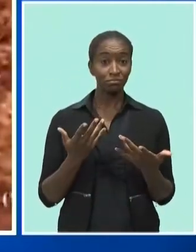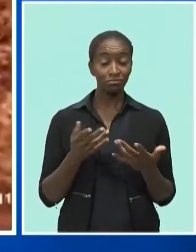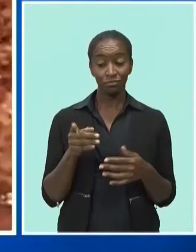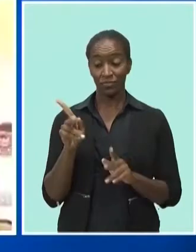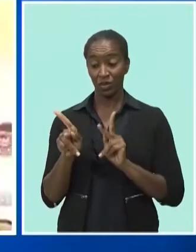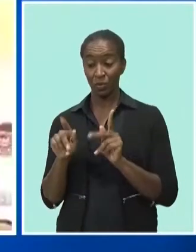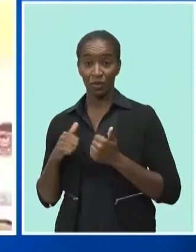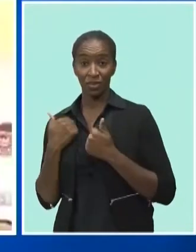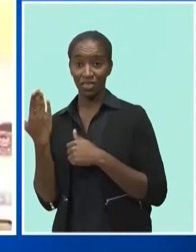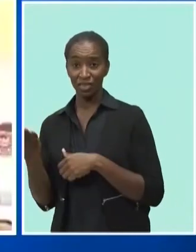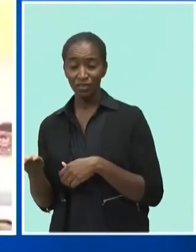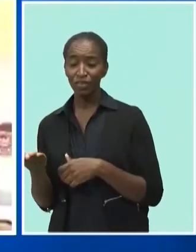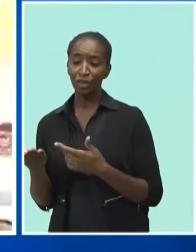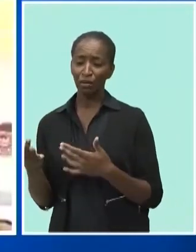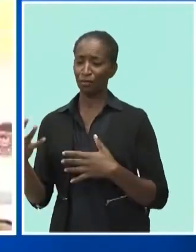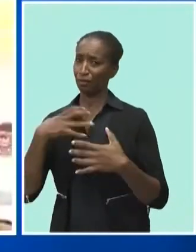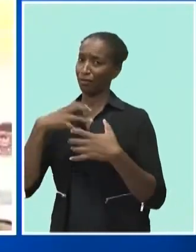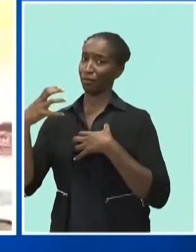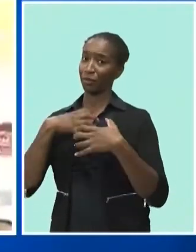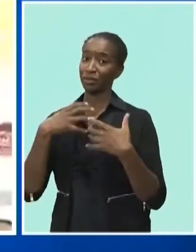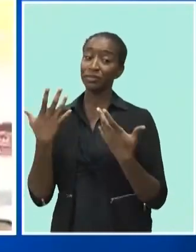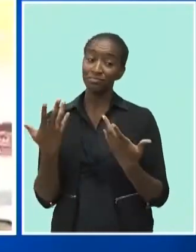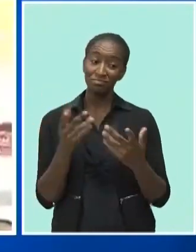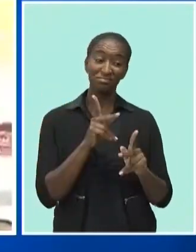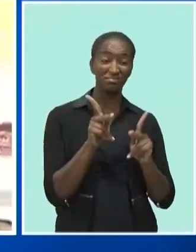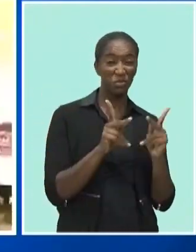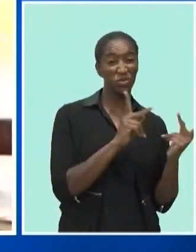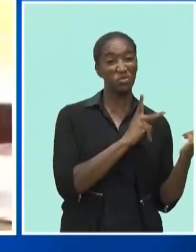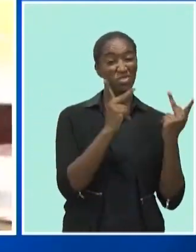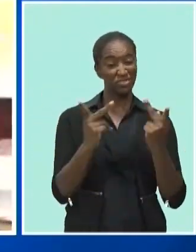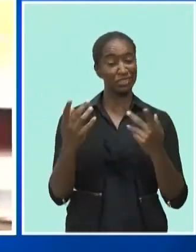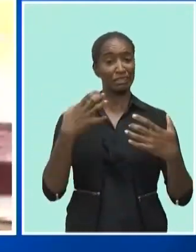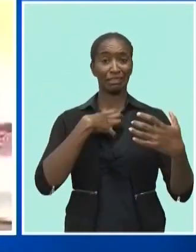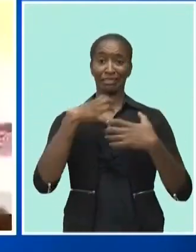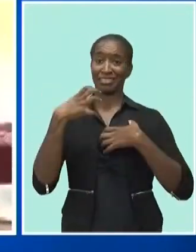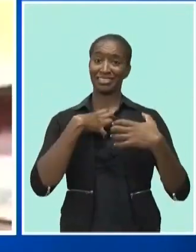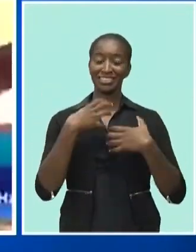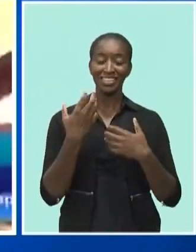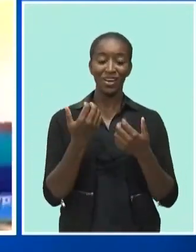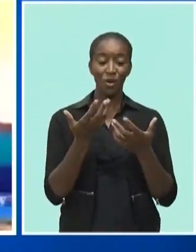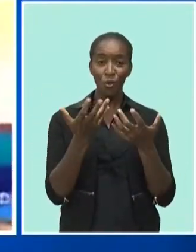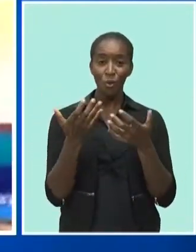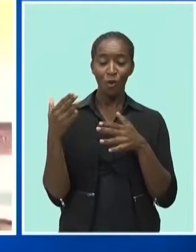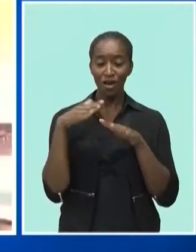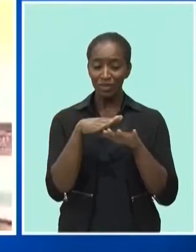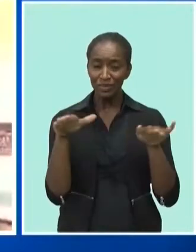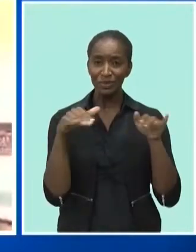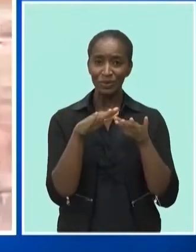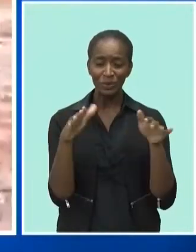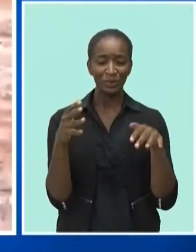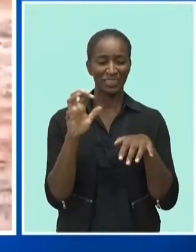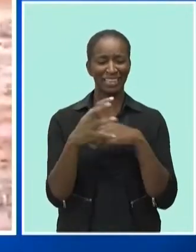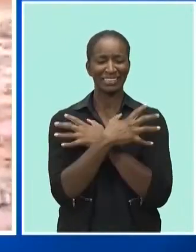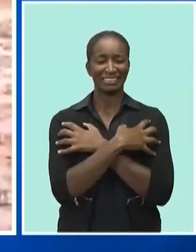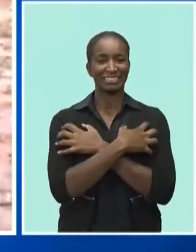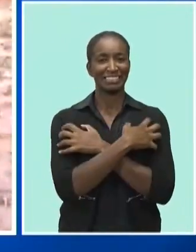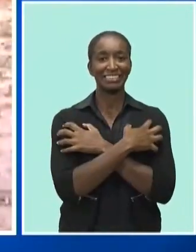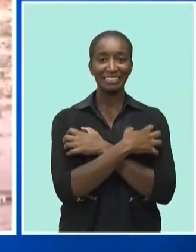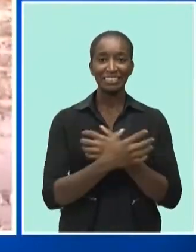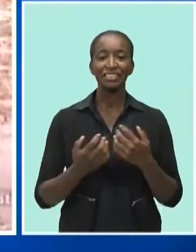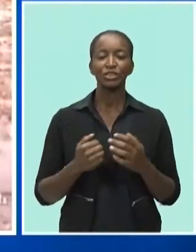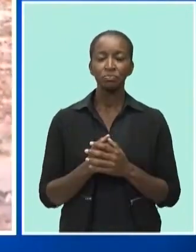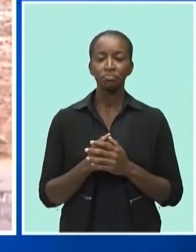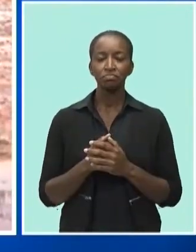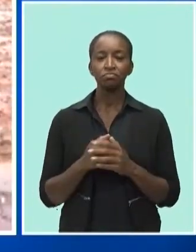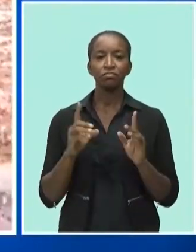impacted. The tourists is complaining about it, and then if they ever try to go in the water, I've been there and it itches them. The Department of Environment says